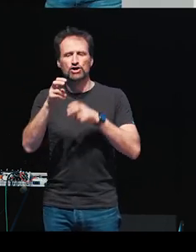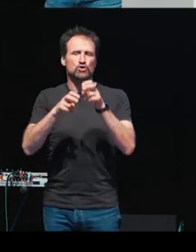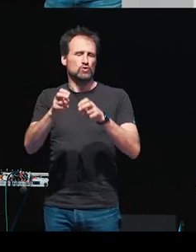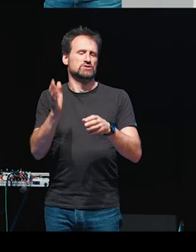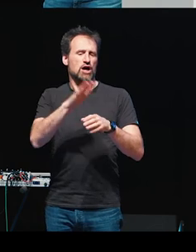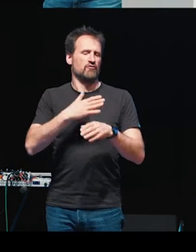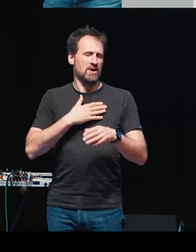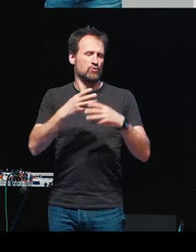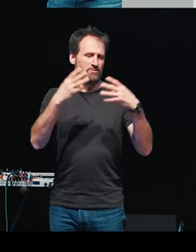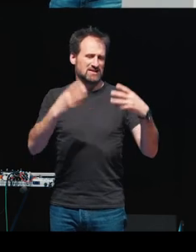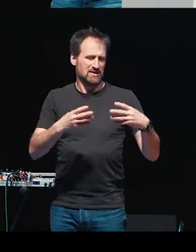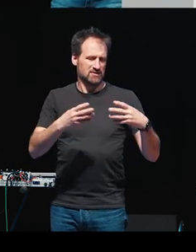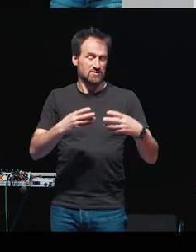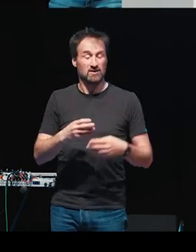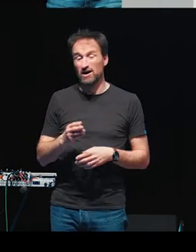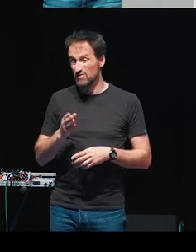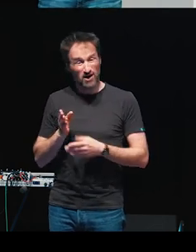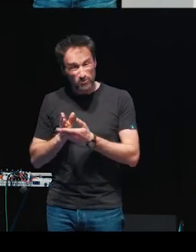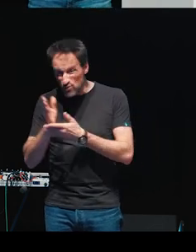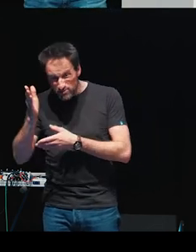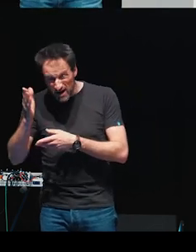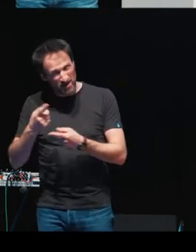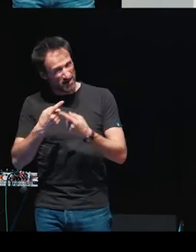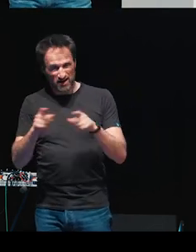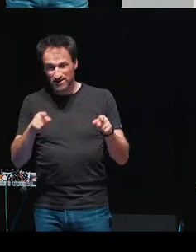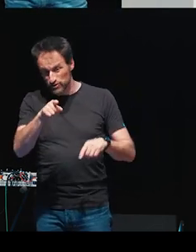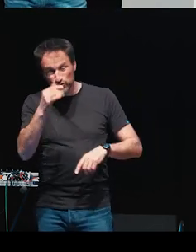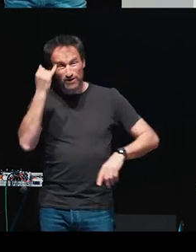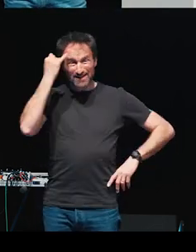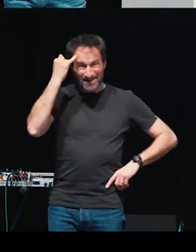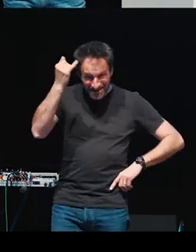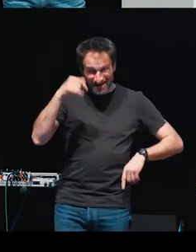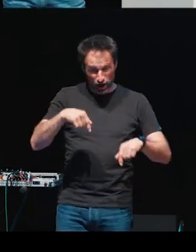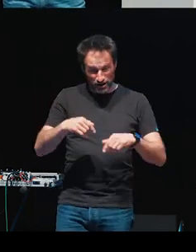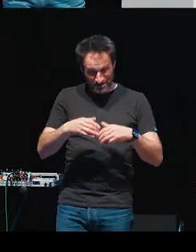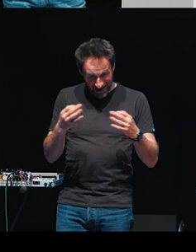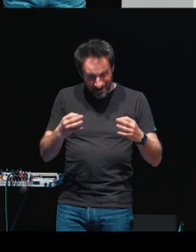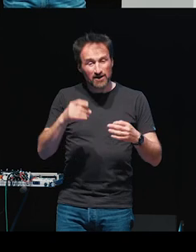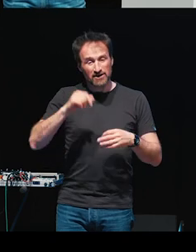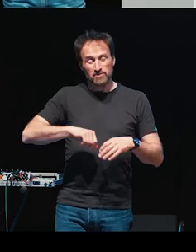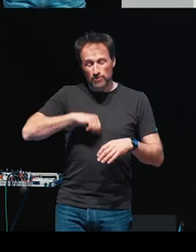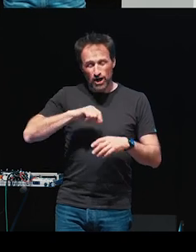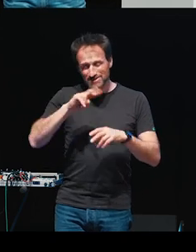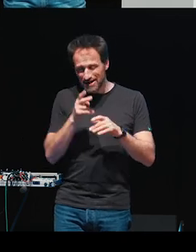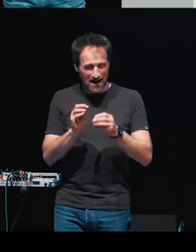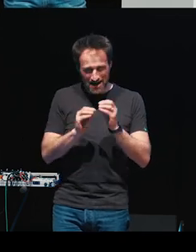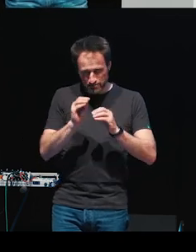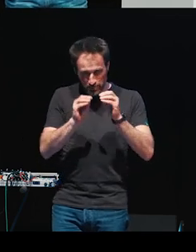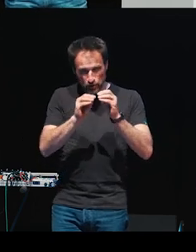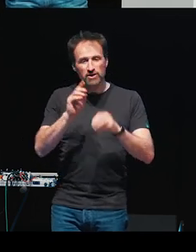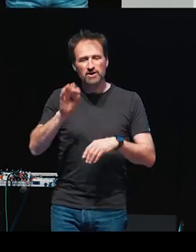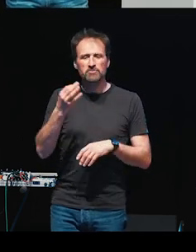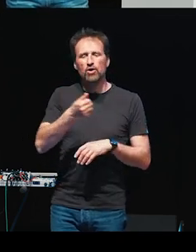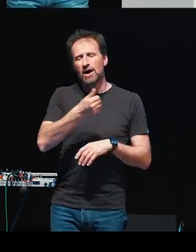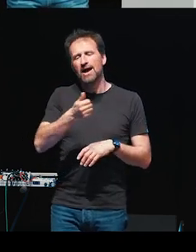in mobile, it's very different. In mobile, you have the idea, same thing. You build it in the morning, and it takes 1 to 2 weeks based